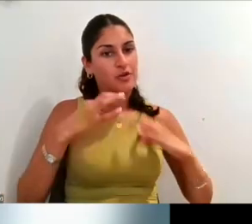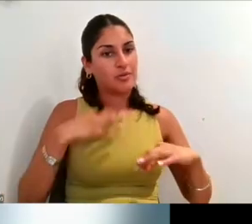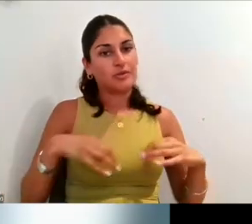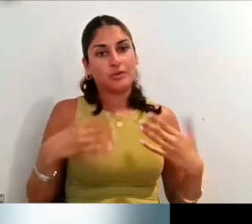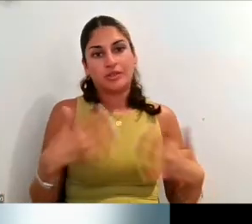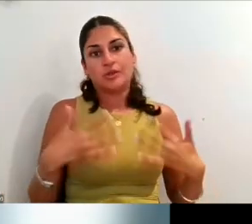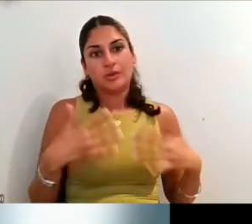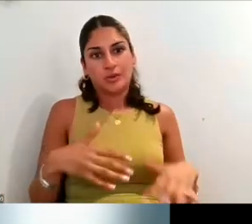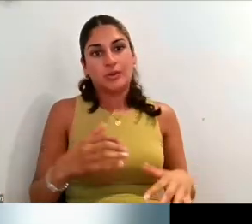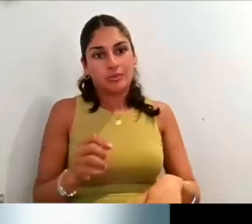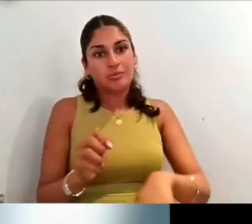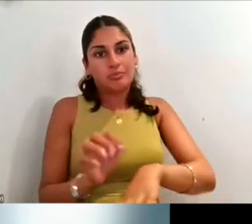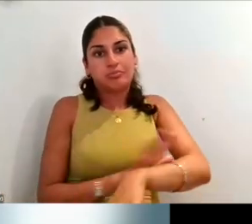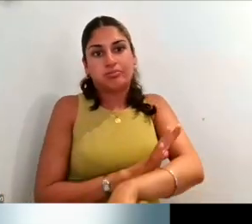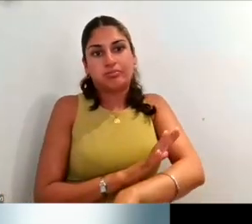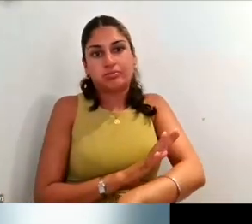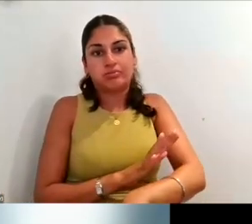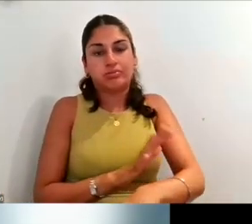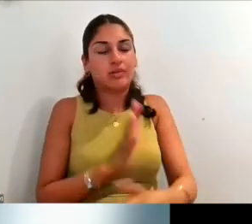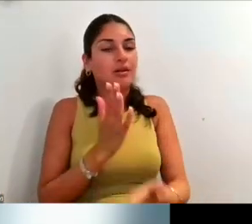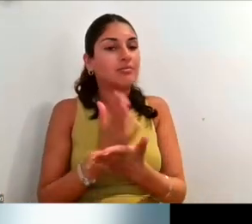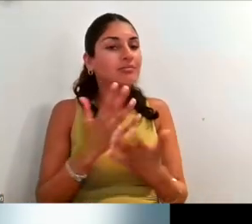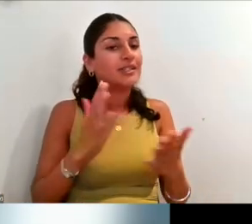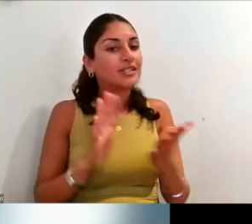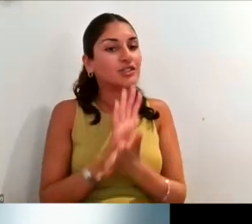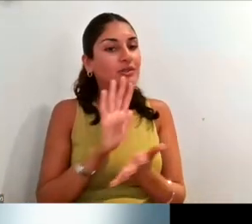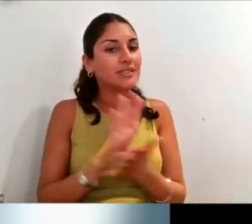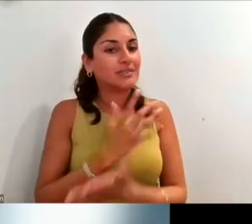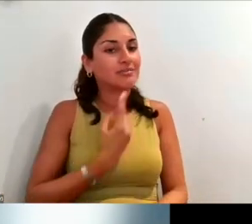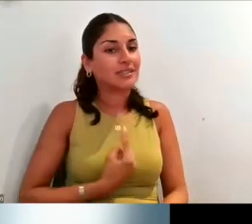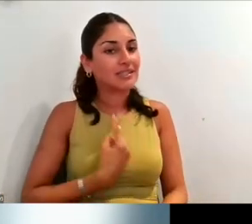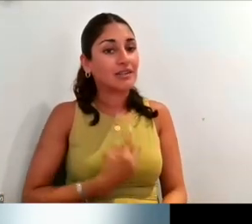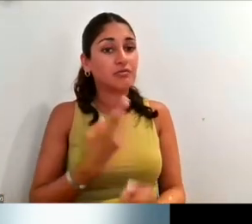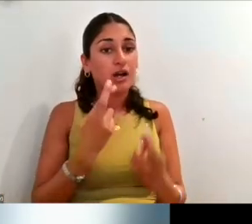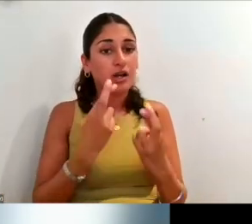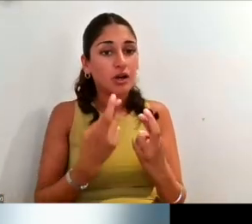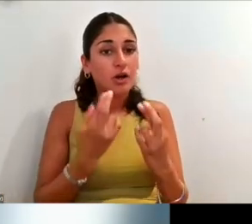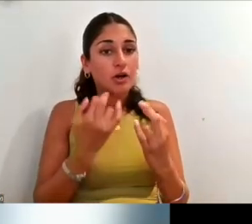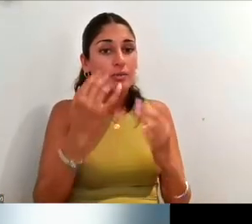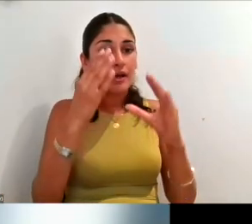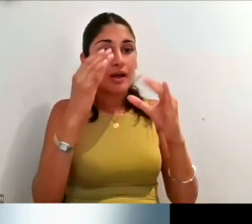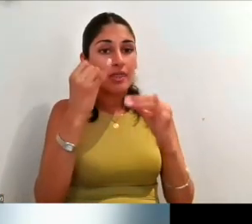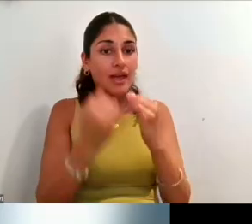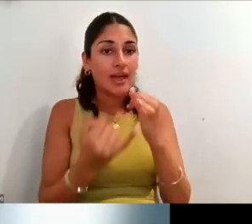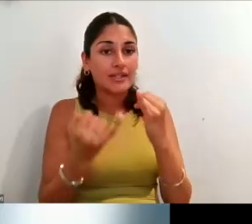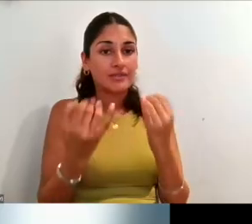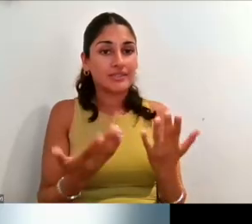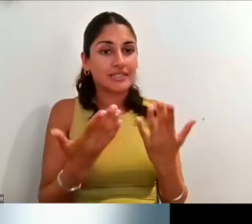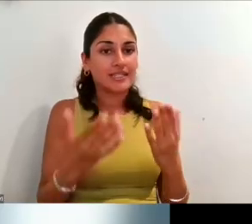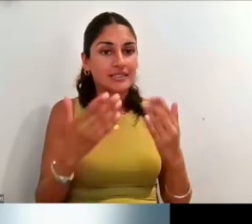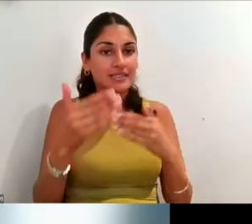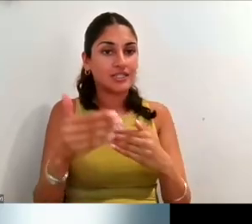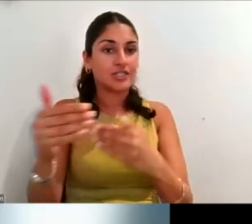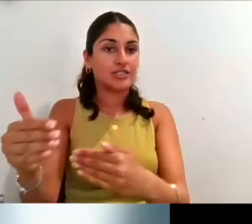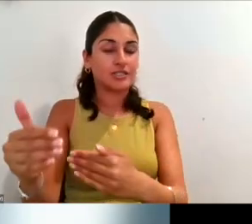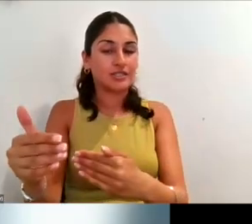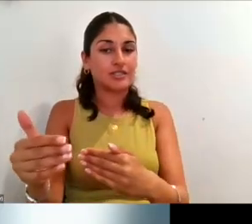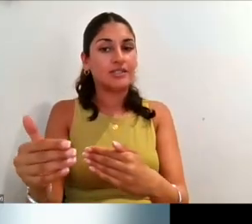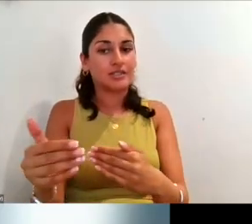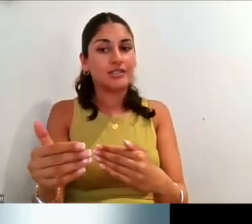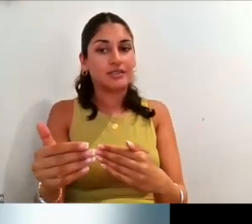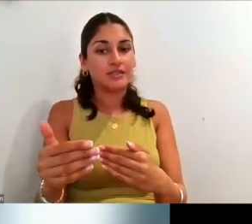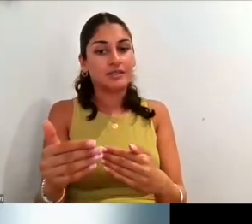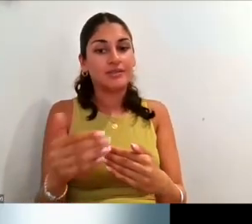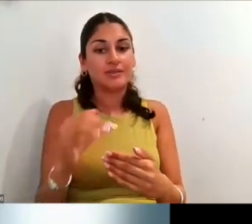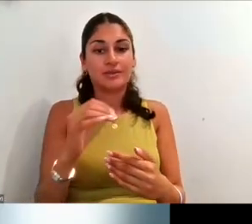I thoroughly, thoroughly enjoyed it. And I hope at the end of at the end of all the performances, we'll